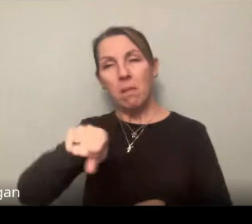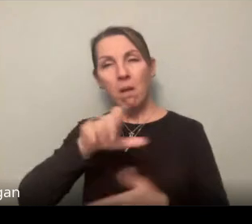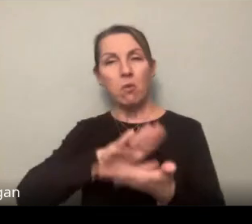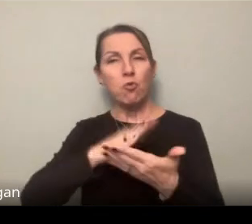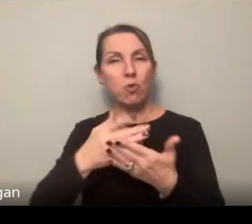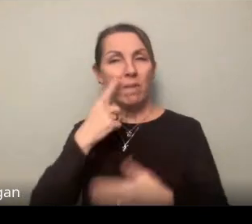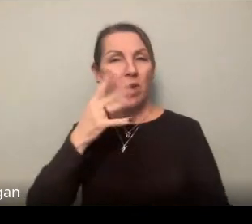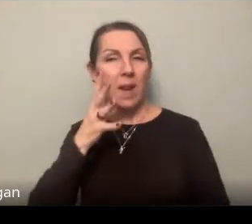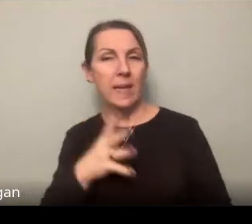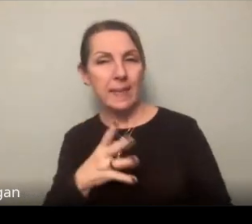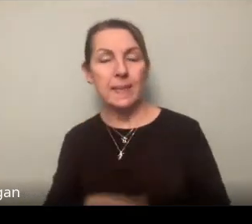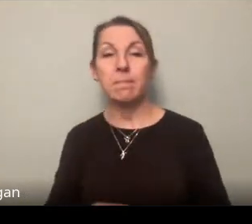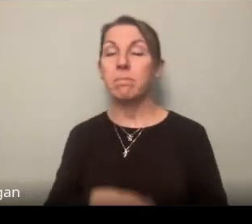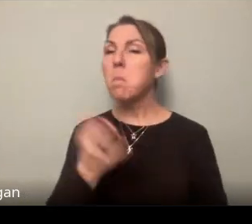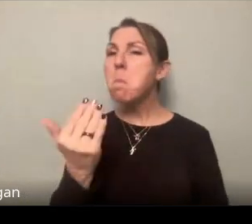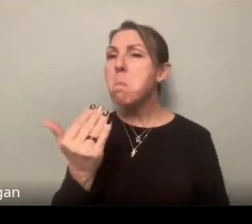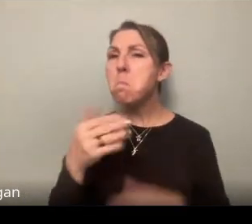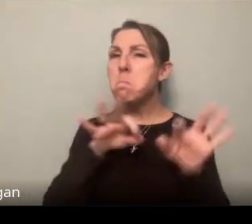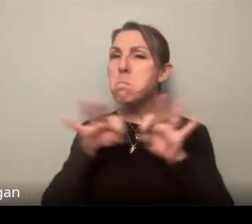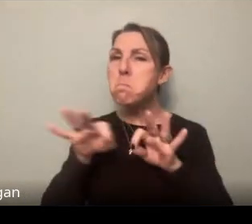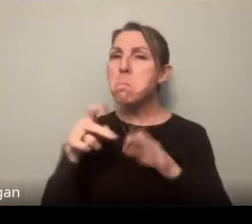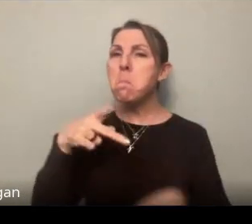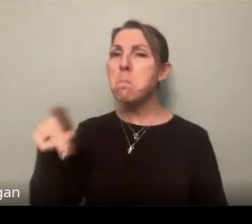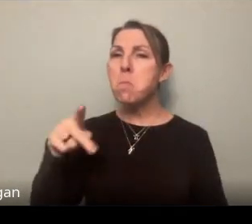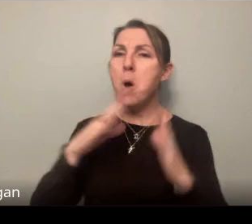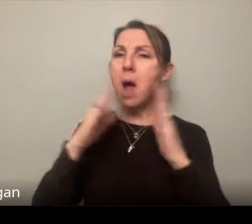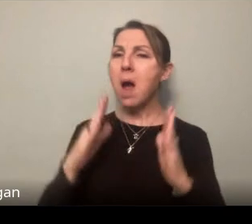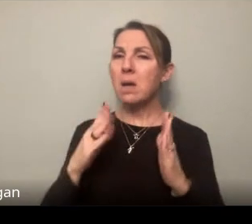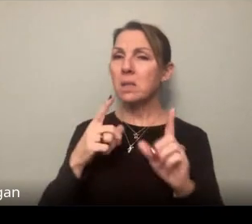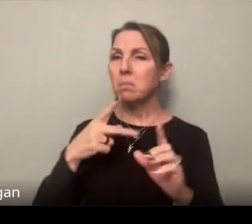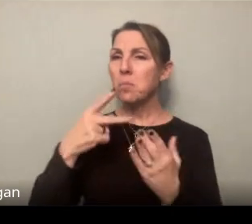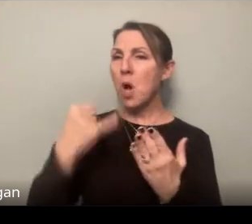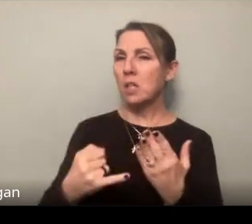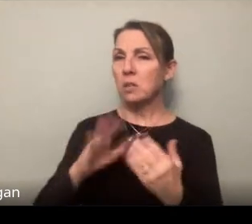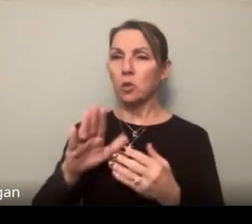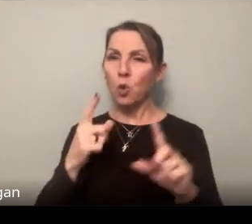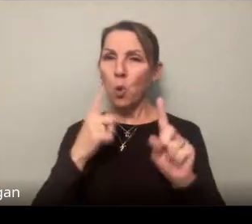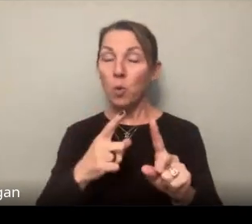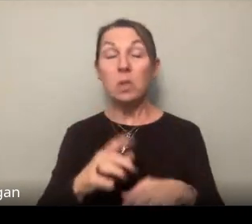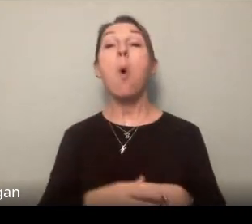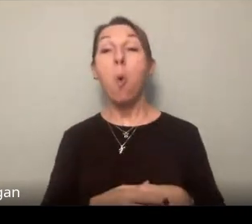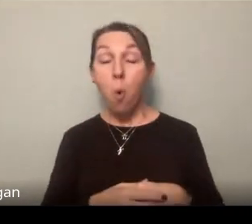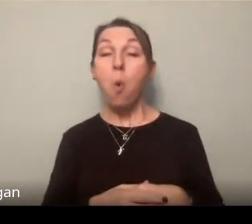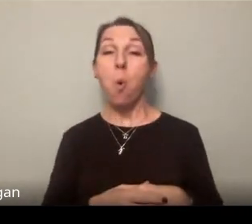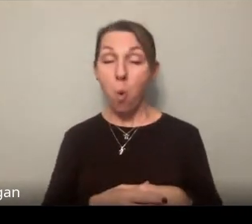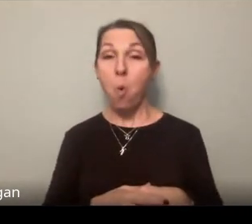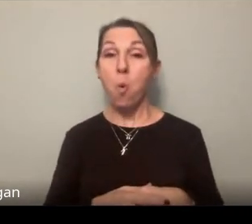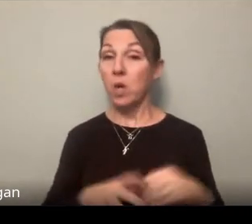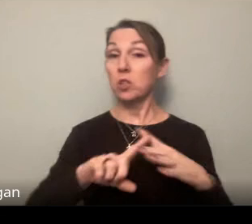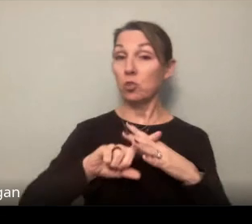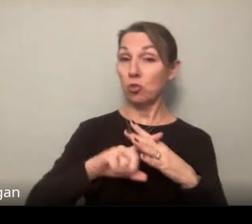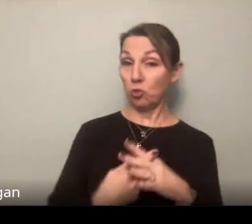Tell me a little bit about how you got Purple House Project started, what your goals are. Yeah. So